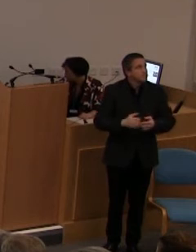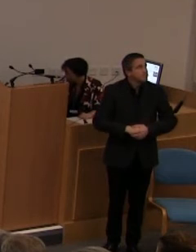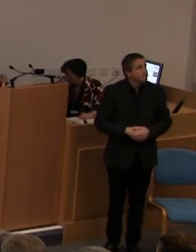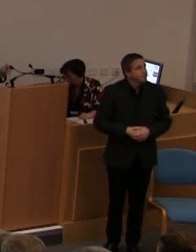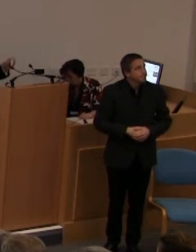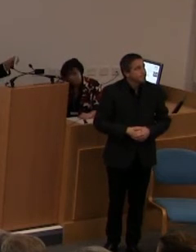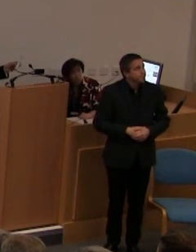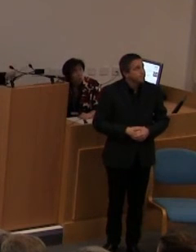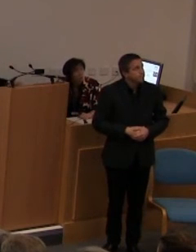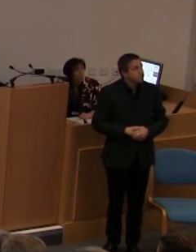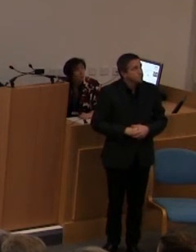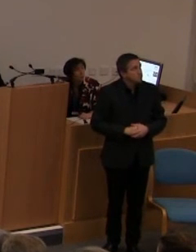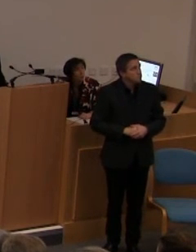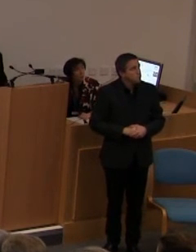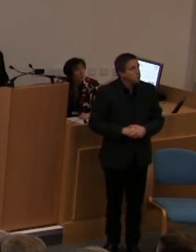attention.